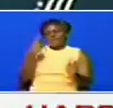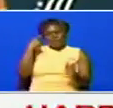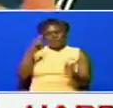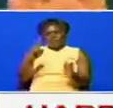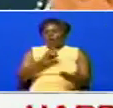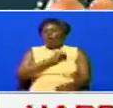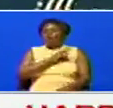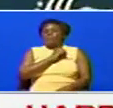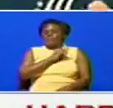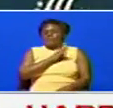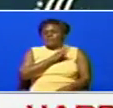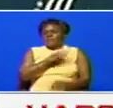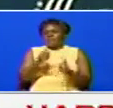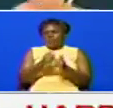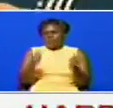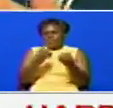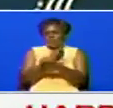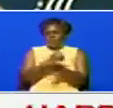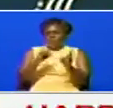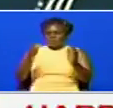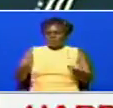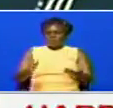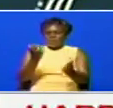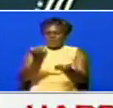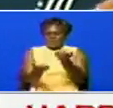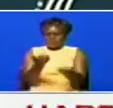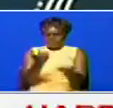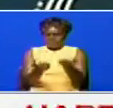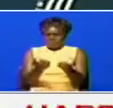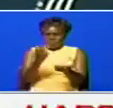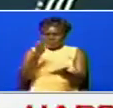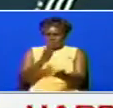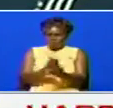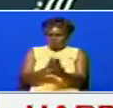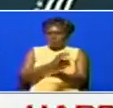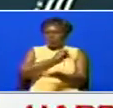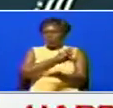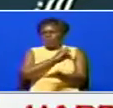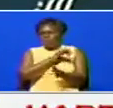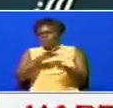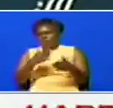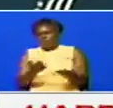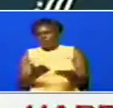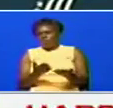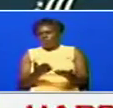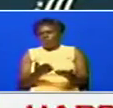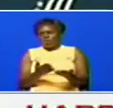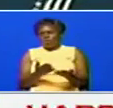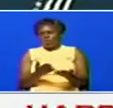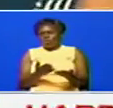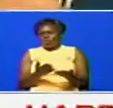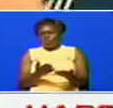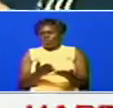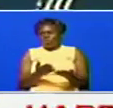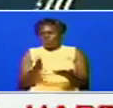of that complaint and the appropriate democratic evaluation of whether or not that complaint is legitimate. Now,